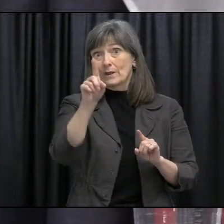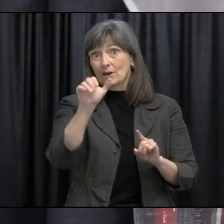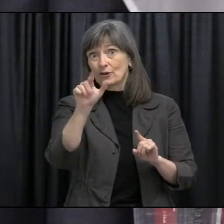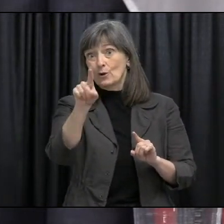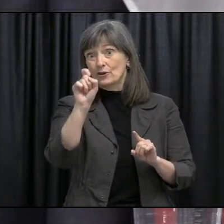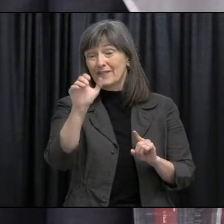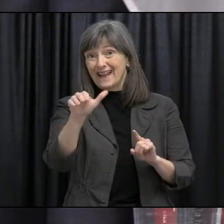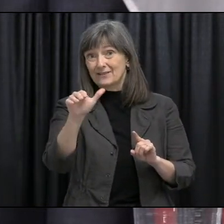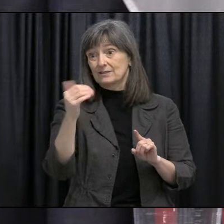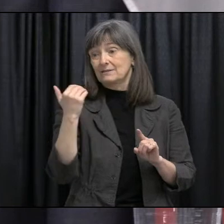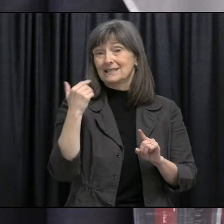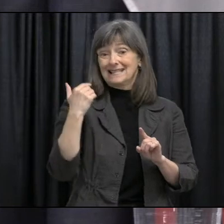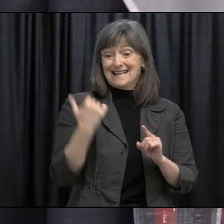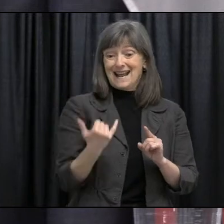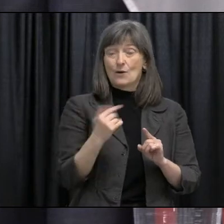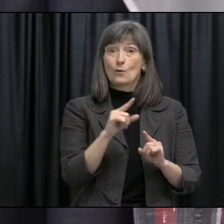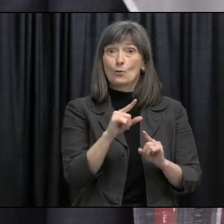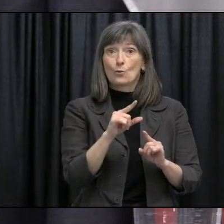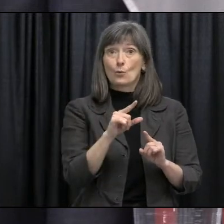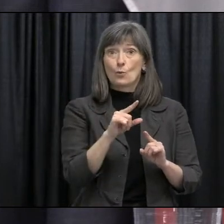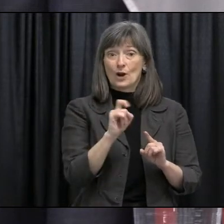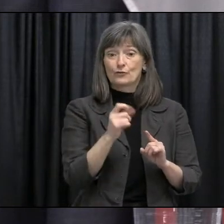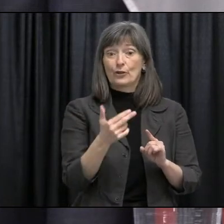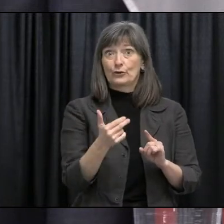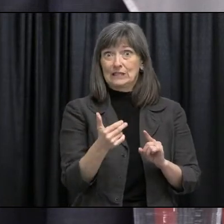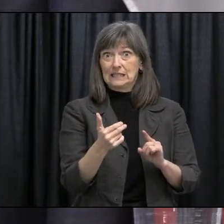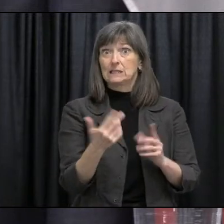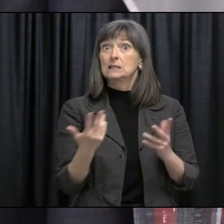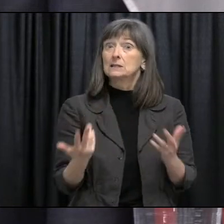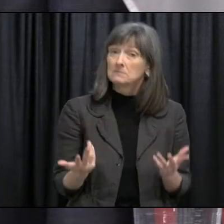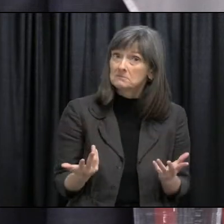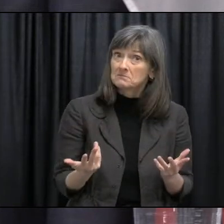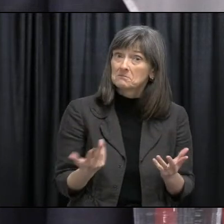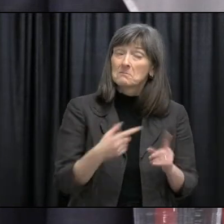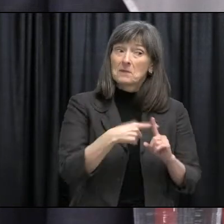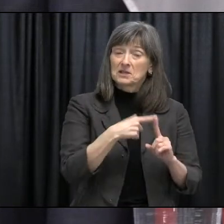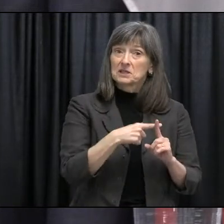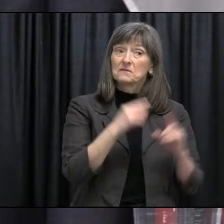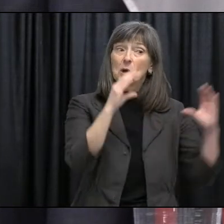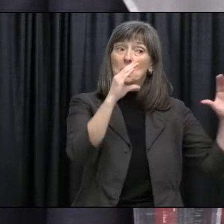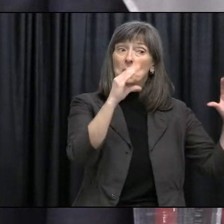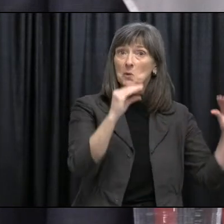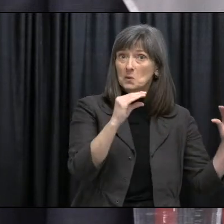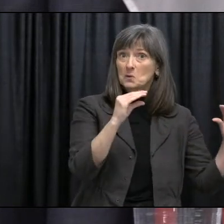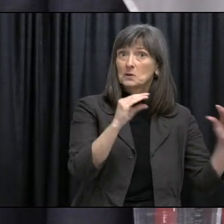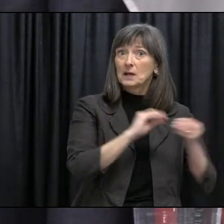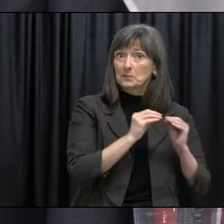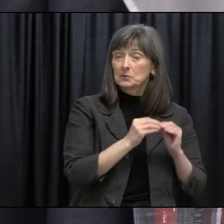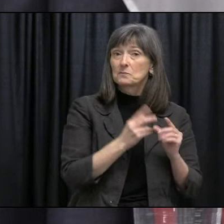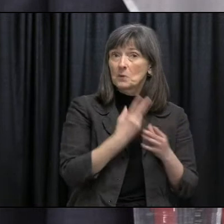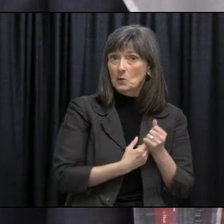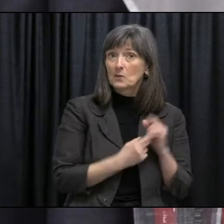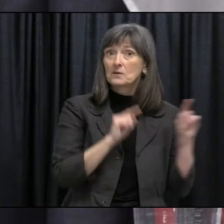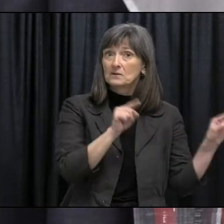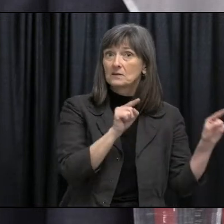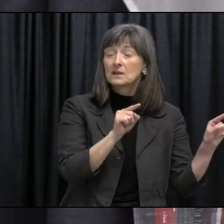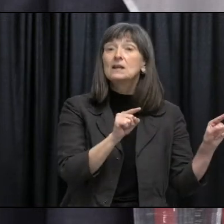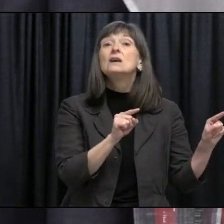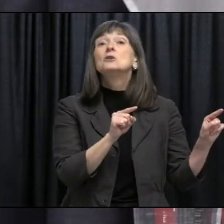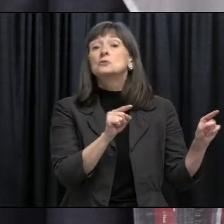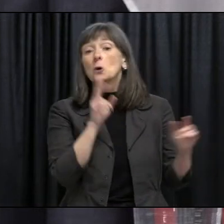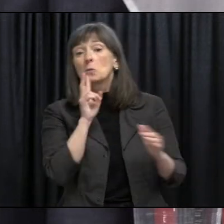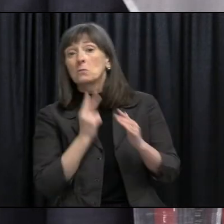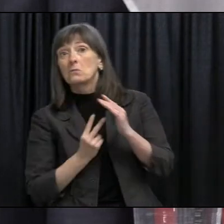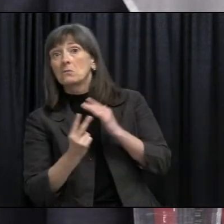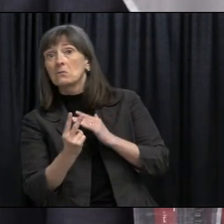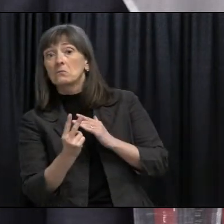to 113. Those are encouraging signs and maybe a portent of things to come